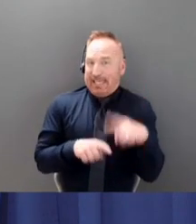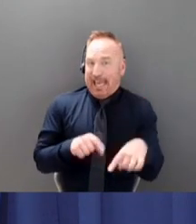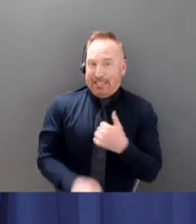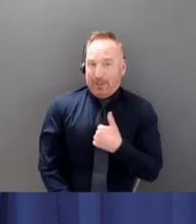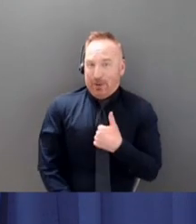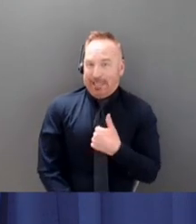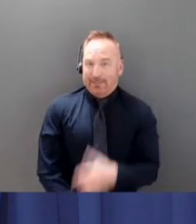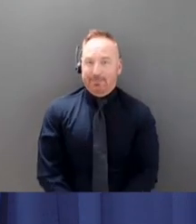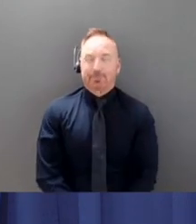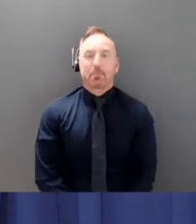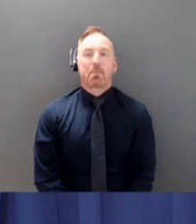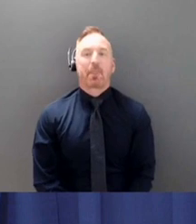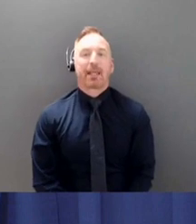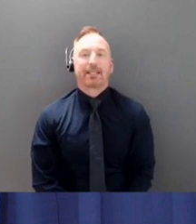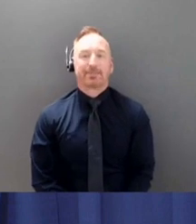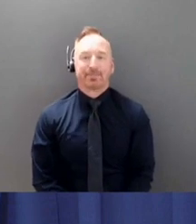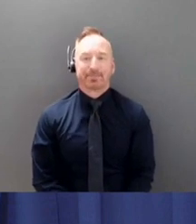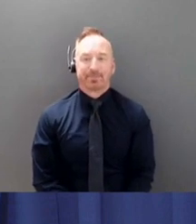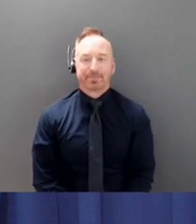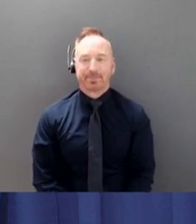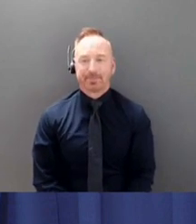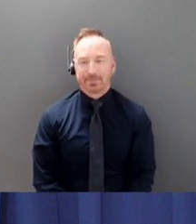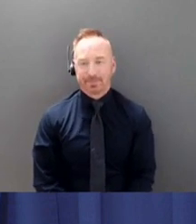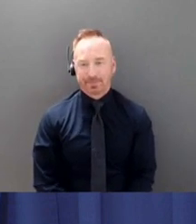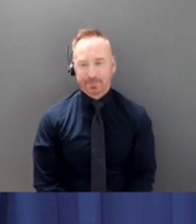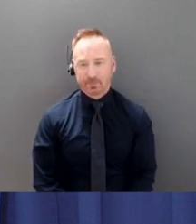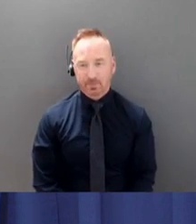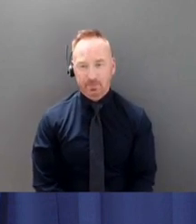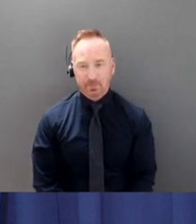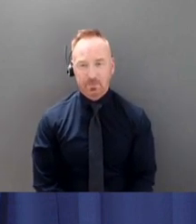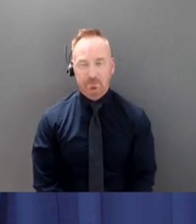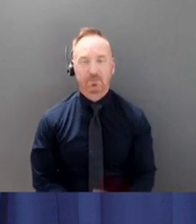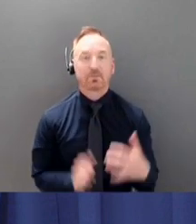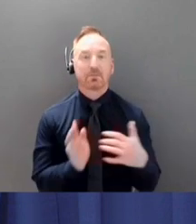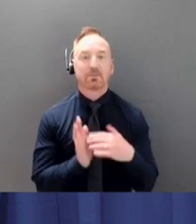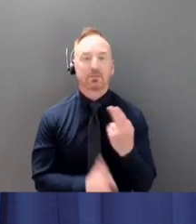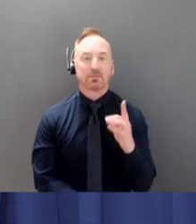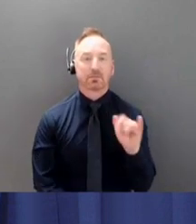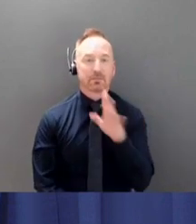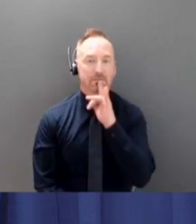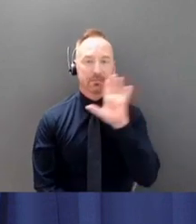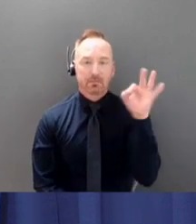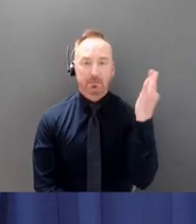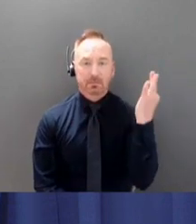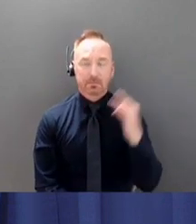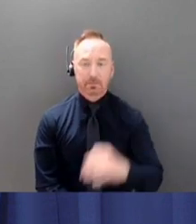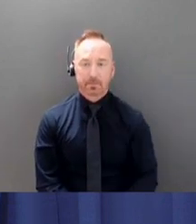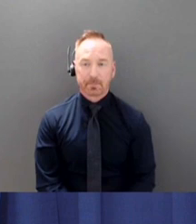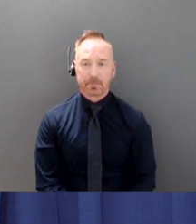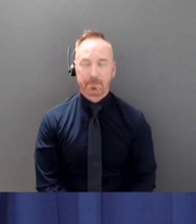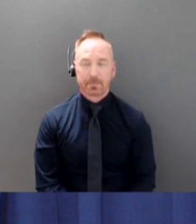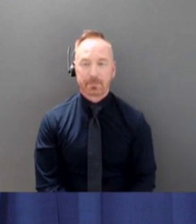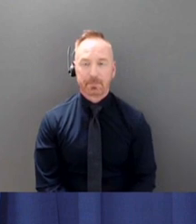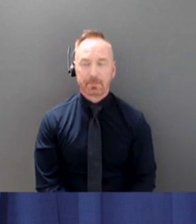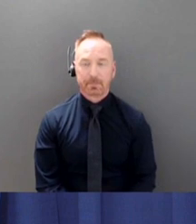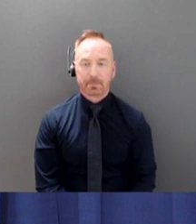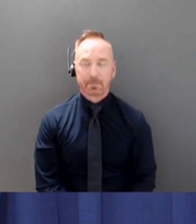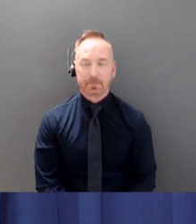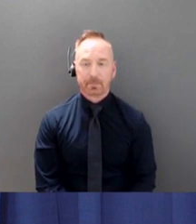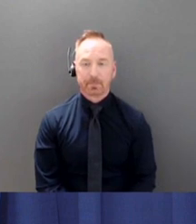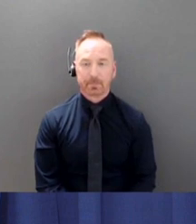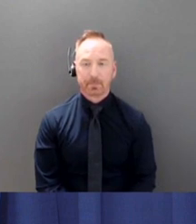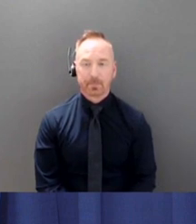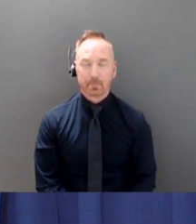unfortunately. We are. Important question. On va peut-être expliquer dans les deux langues parce que ce n'est pas précisément ce qu'on